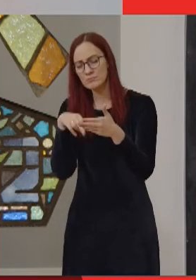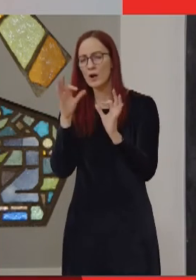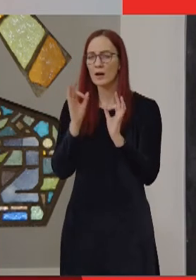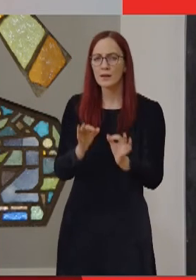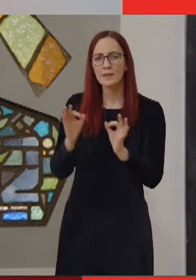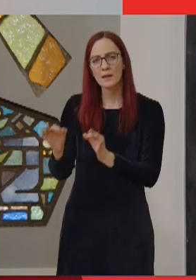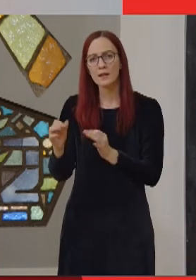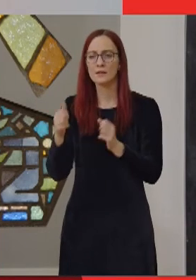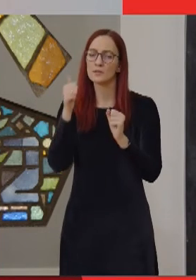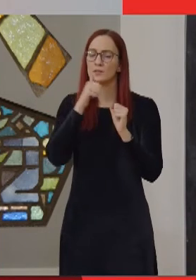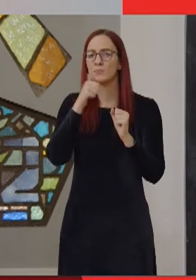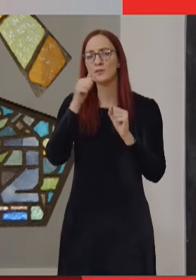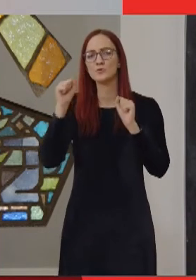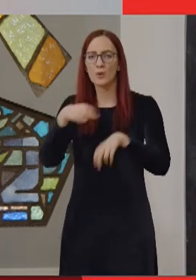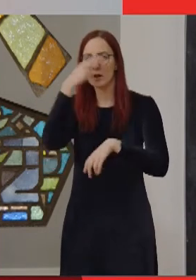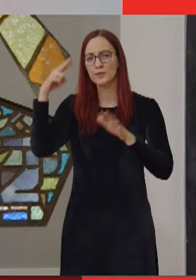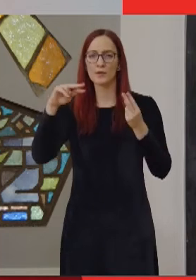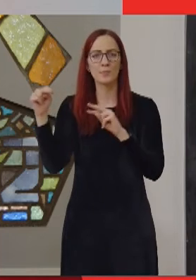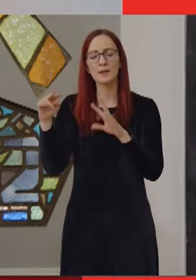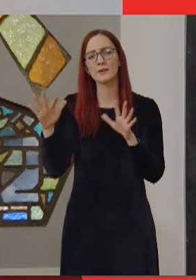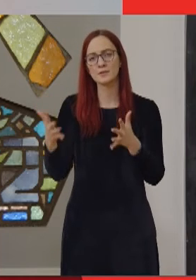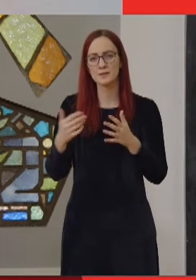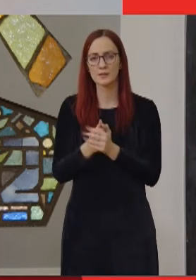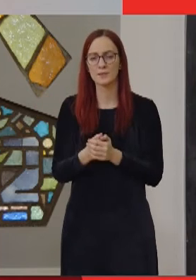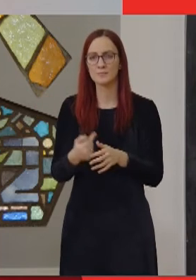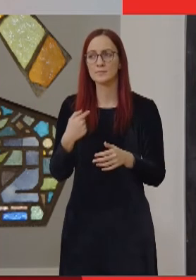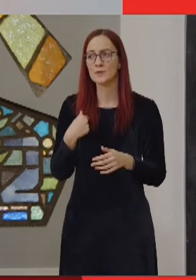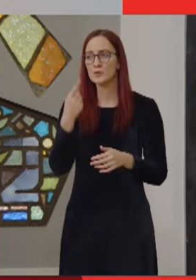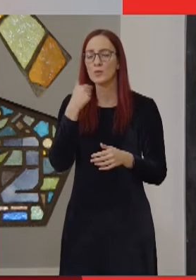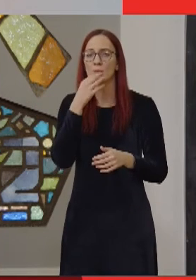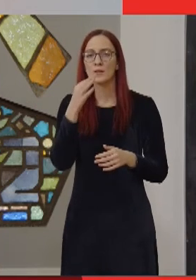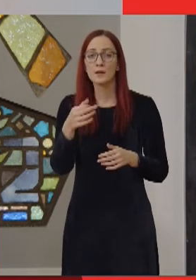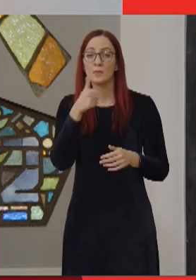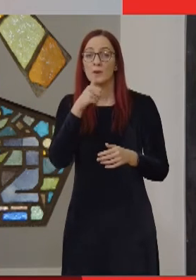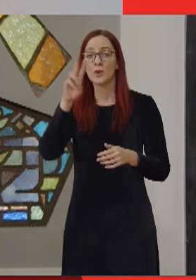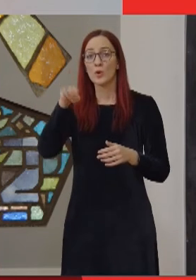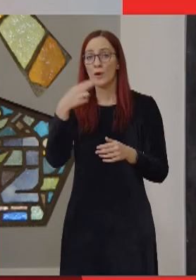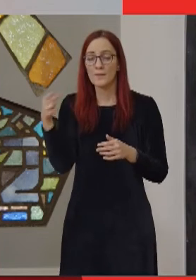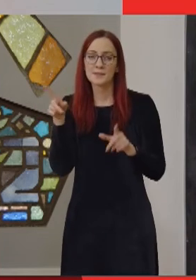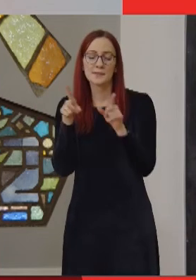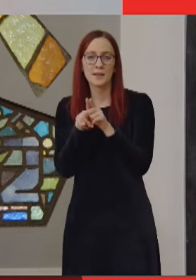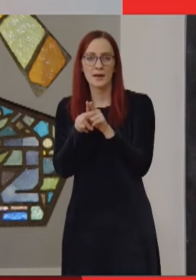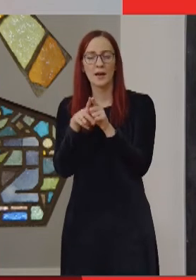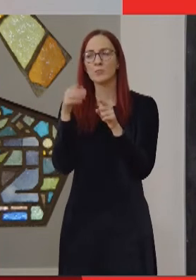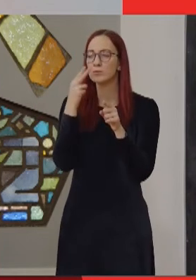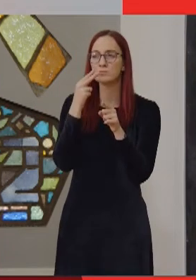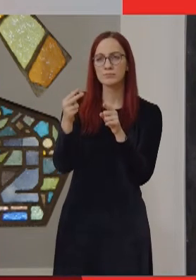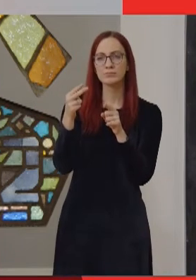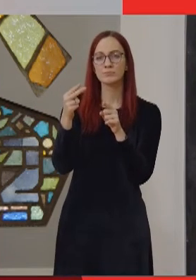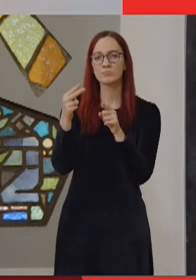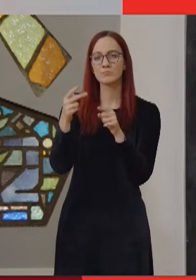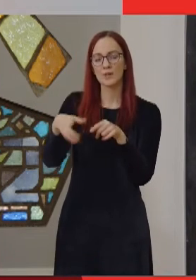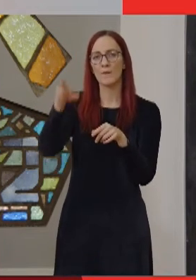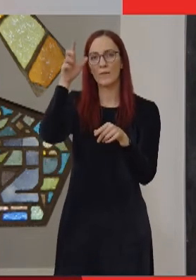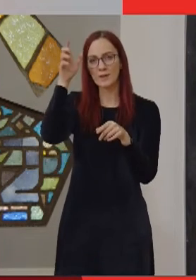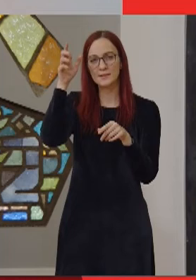very useful for Lithuania. It would help us to see which areas need to be improved. The